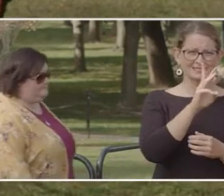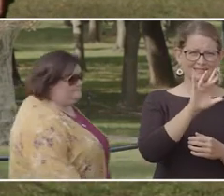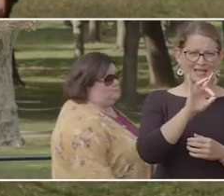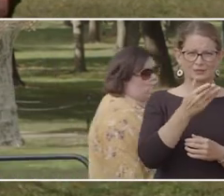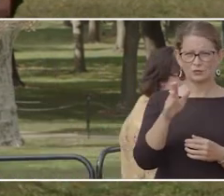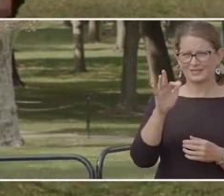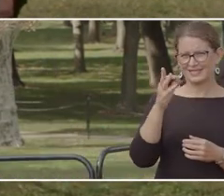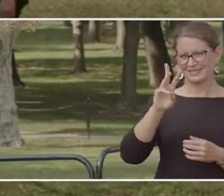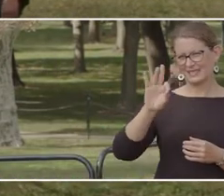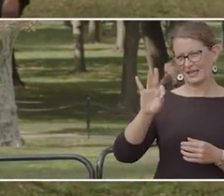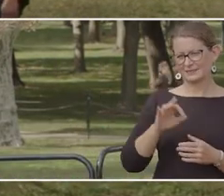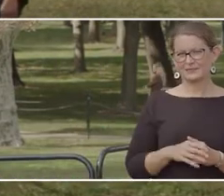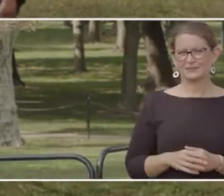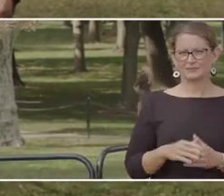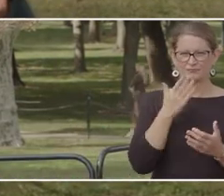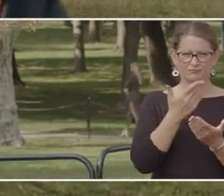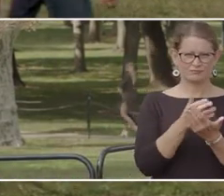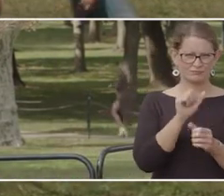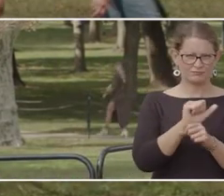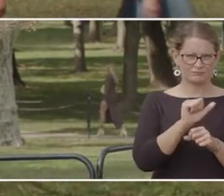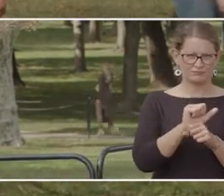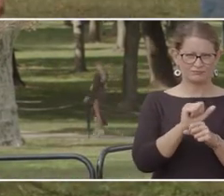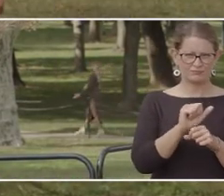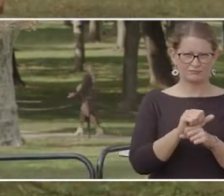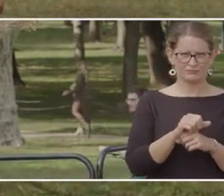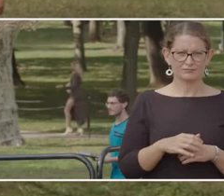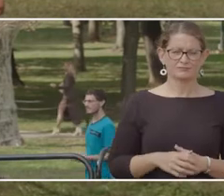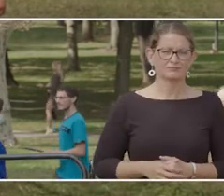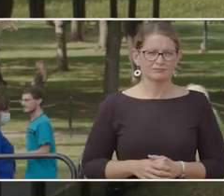and 1969. Well done, soldier.